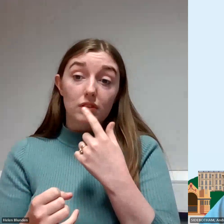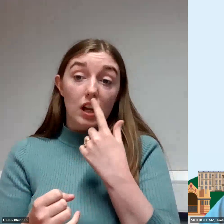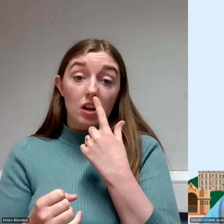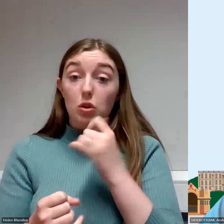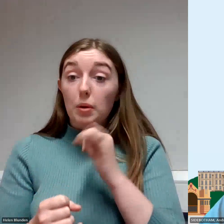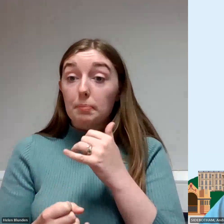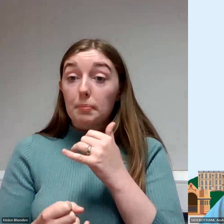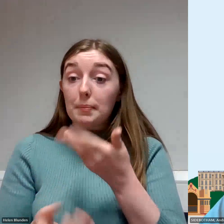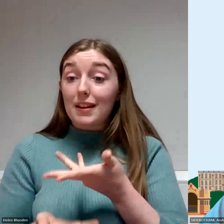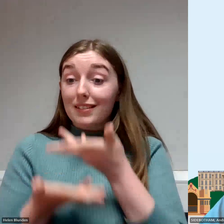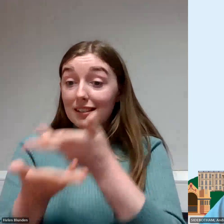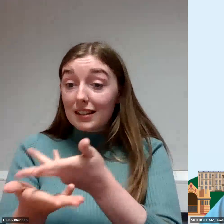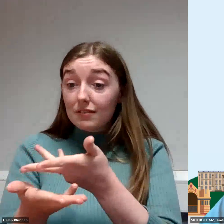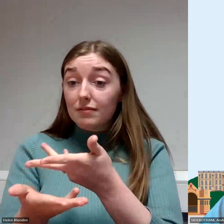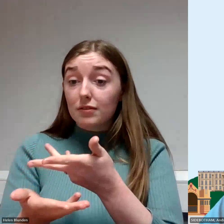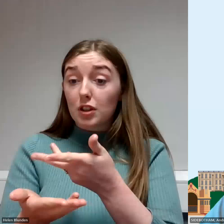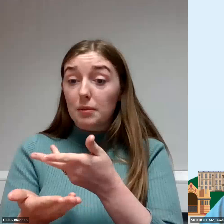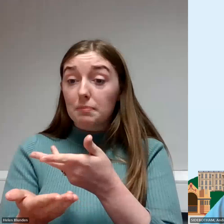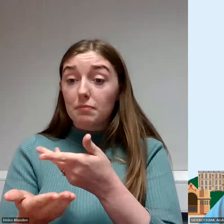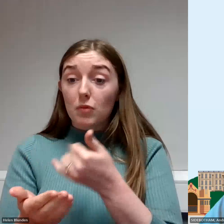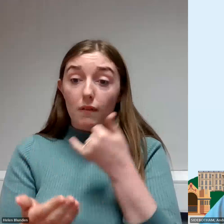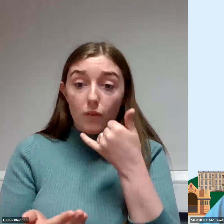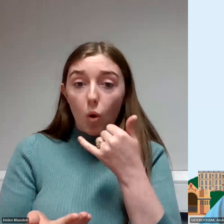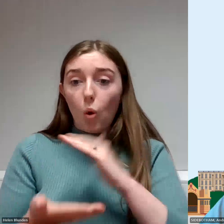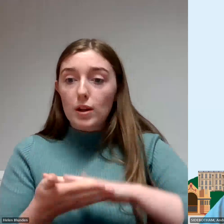to consider for you, Ken.